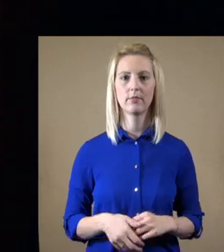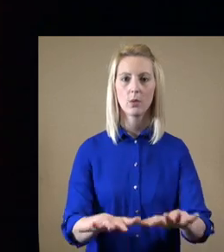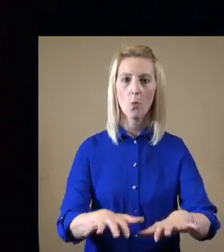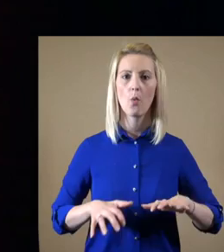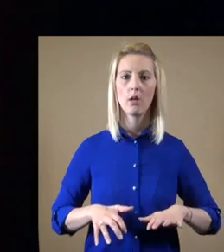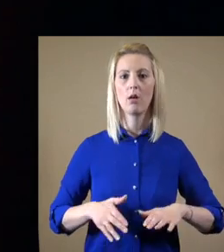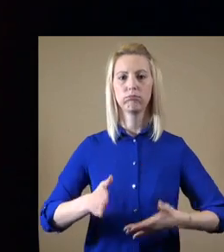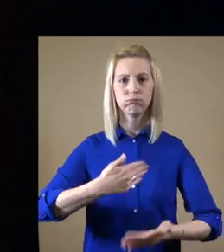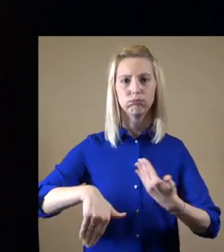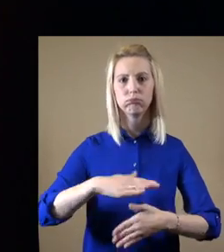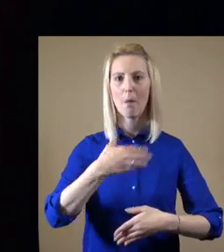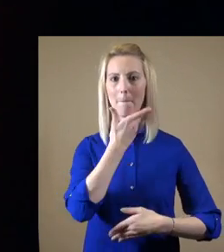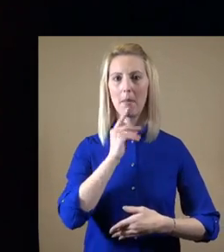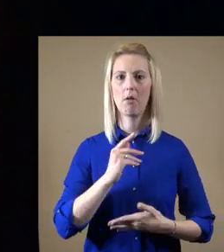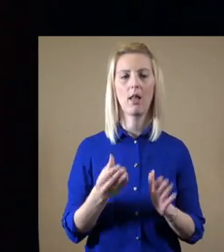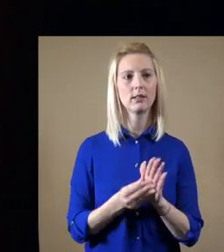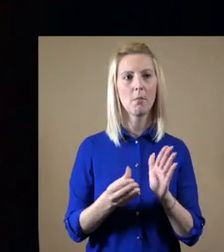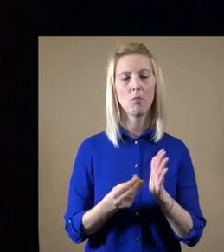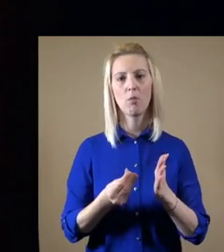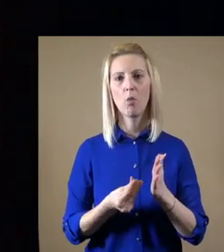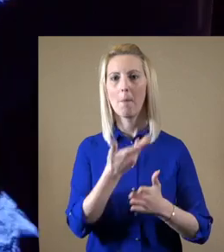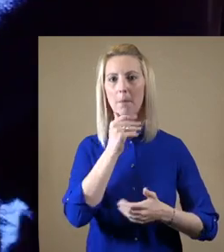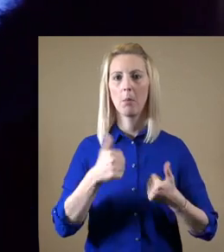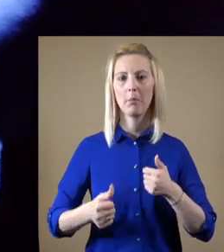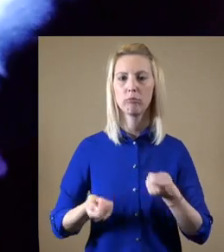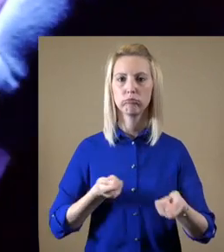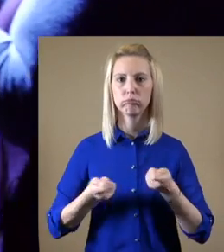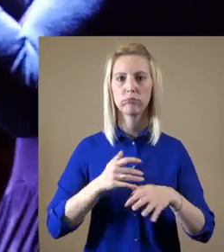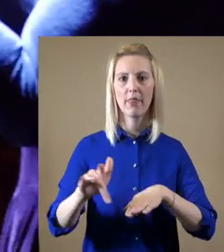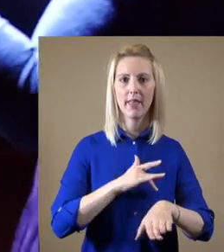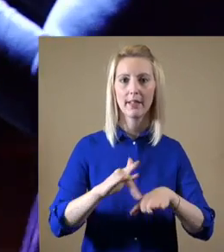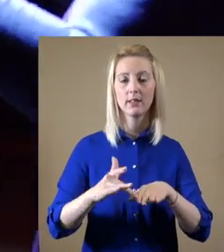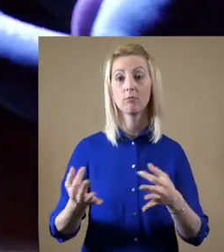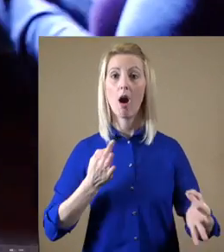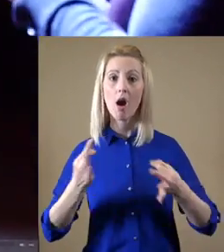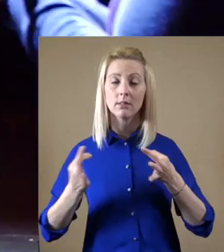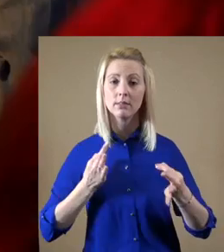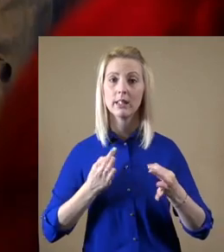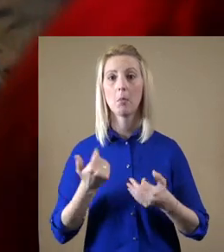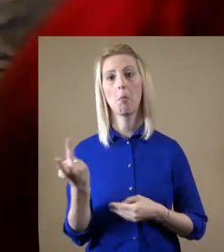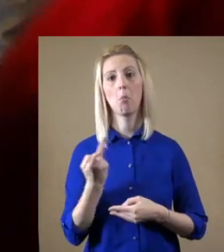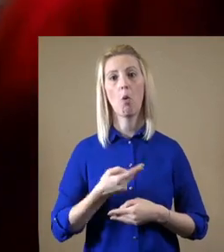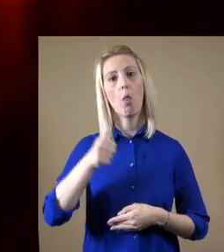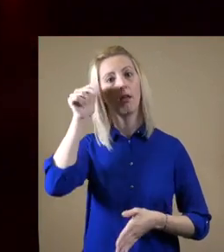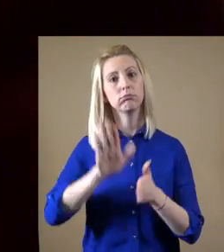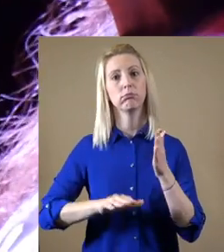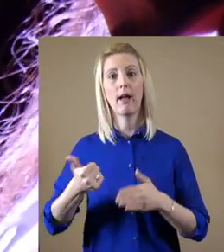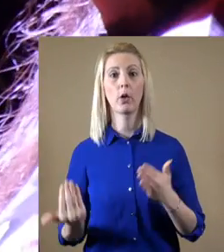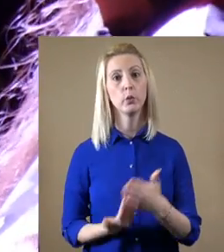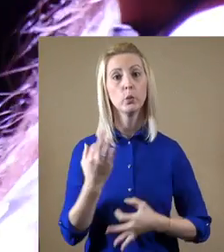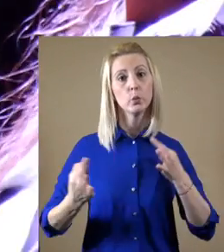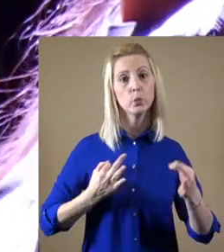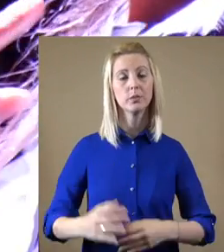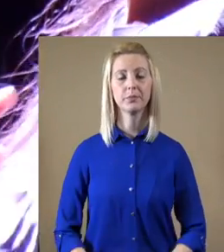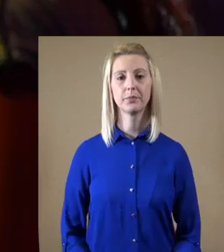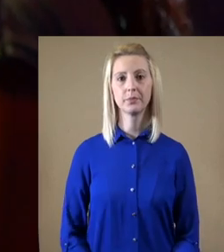The audience clearly was made up of a real mix. So you had people who run venues, you had artists, you had people who want to make work, you had people who've been making work for